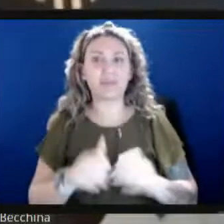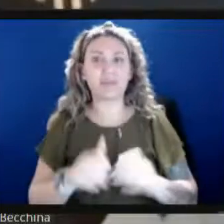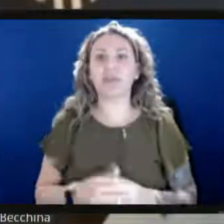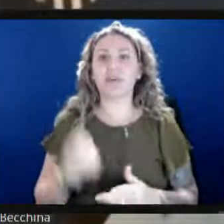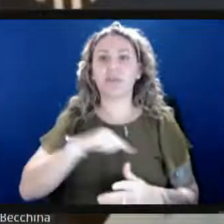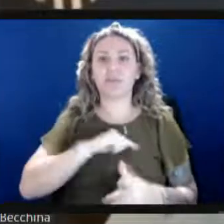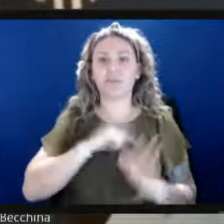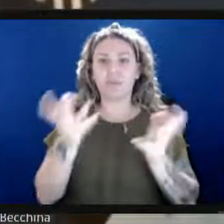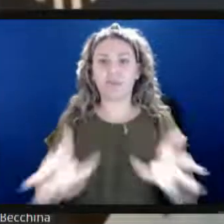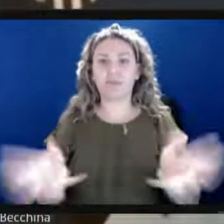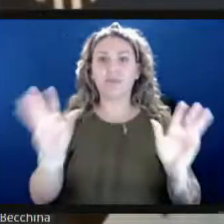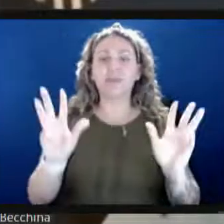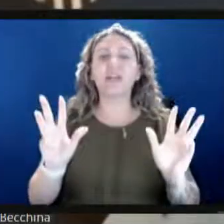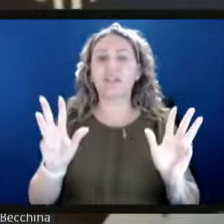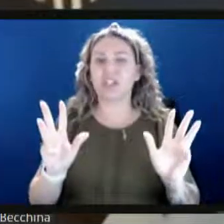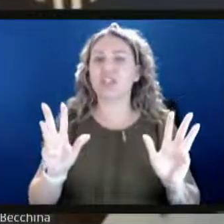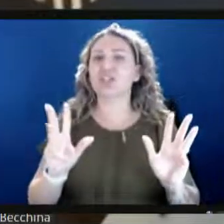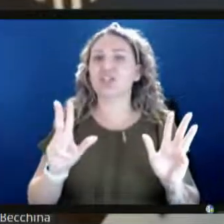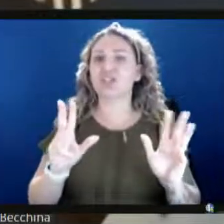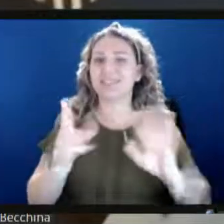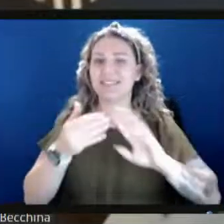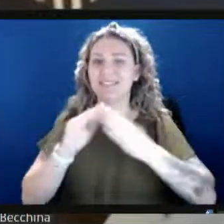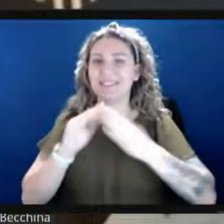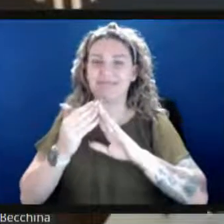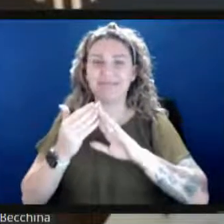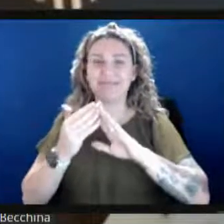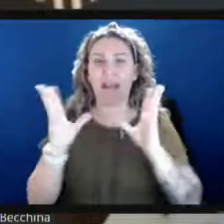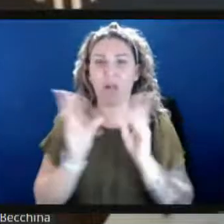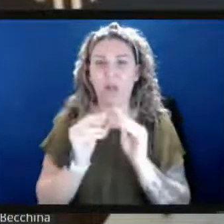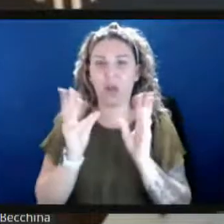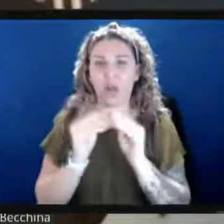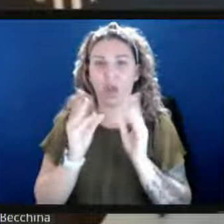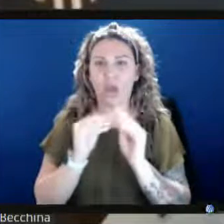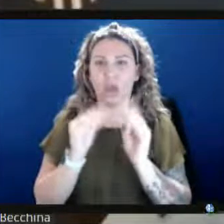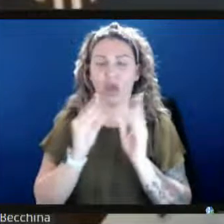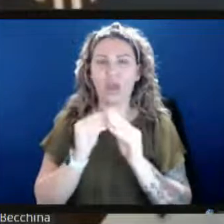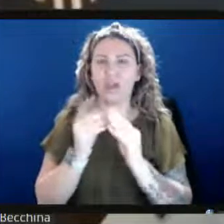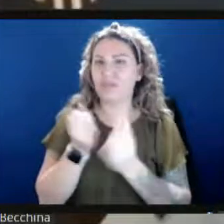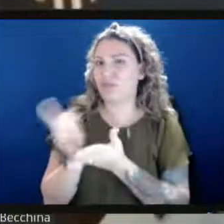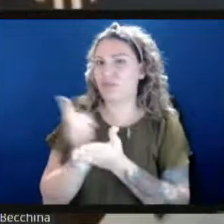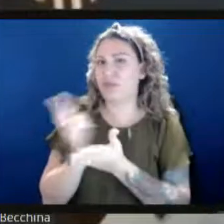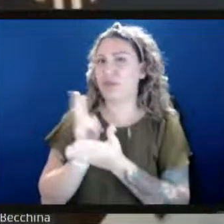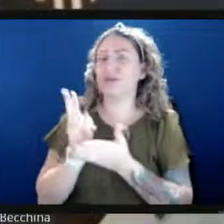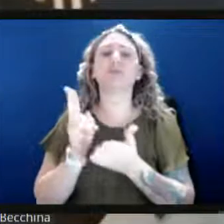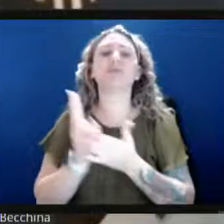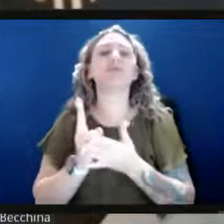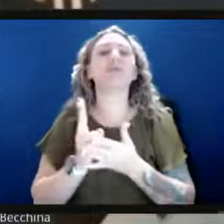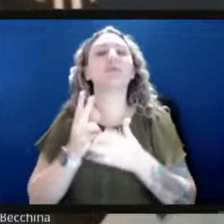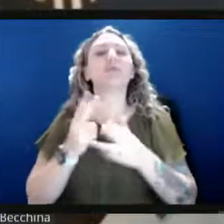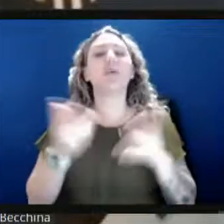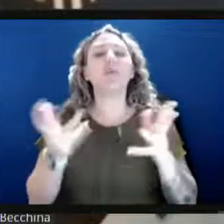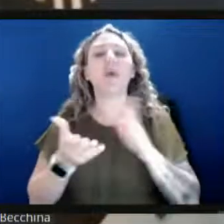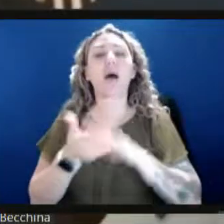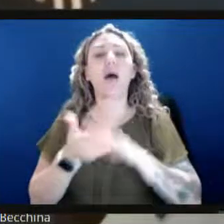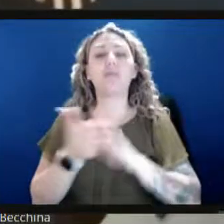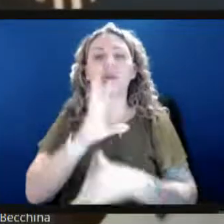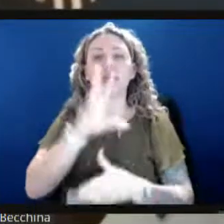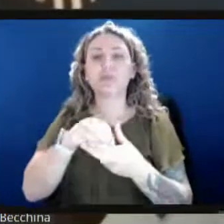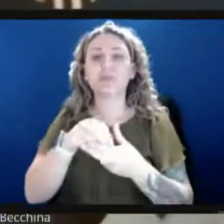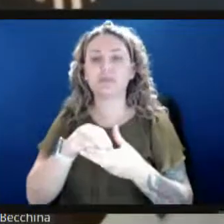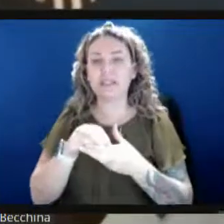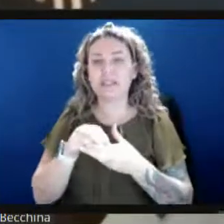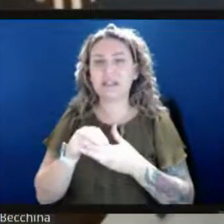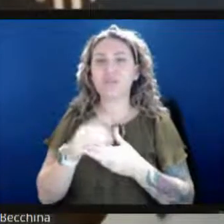a town hall meeting alongside the DEA 2 weeks ago called Operation Engage. We were one of 11 host site locations